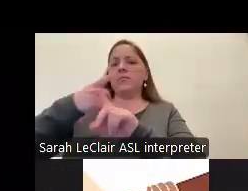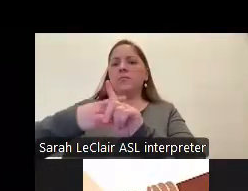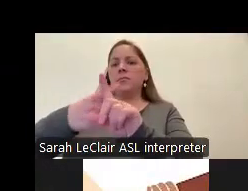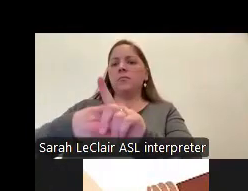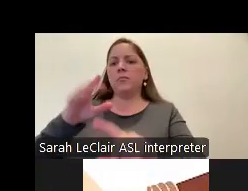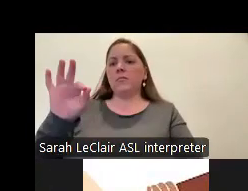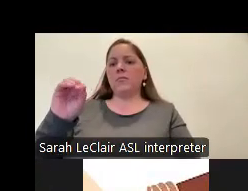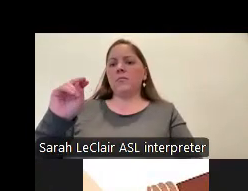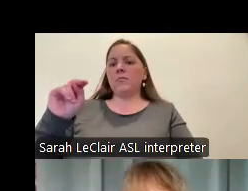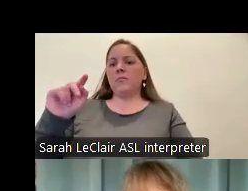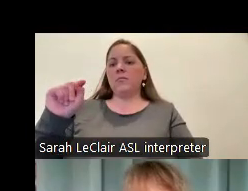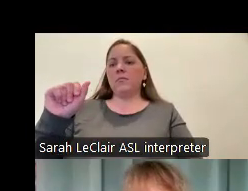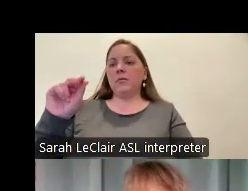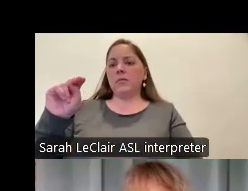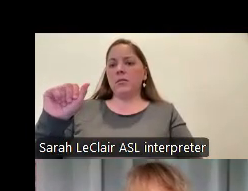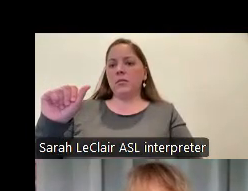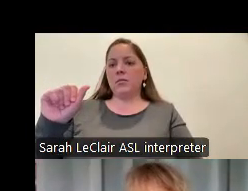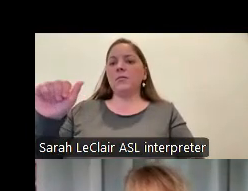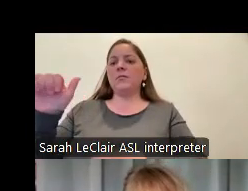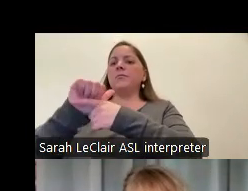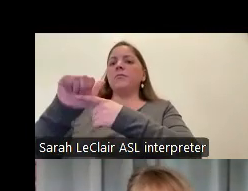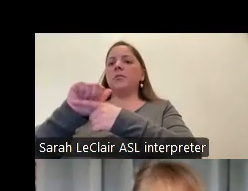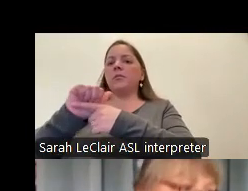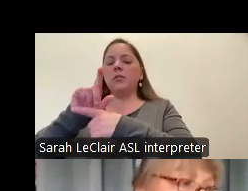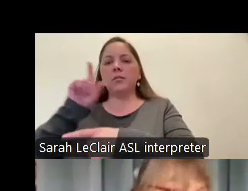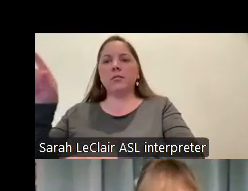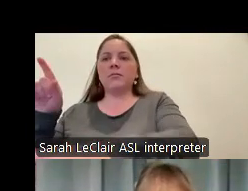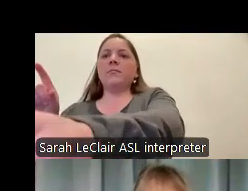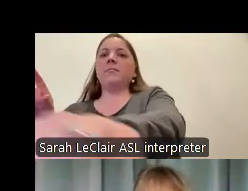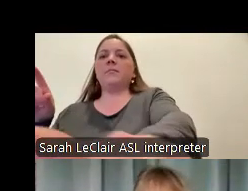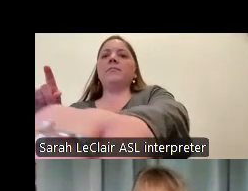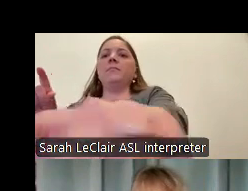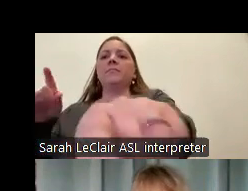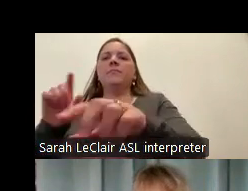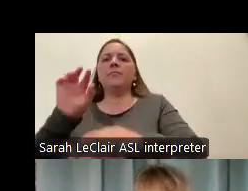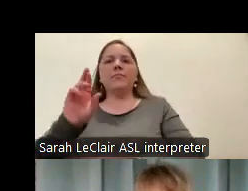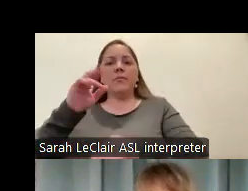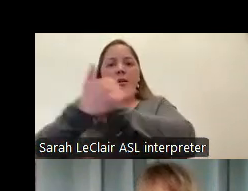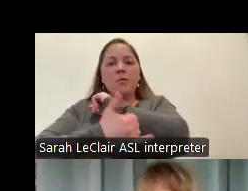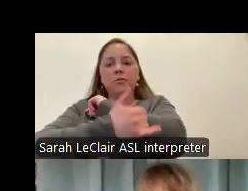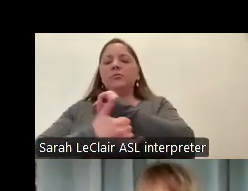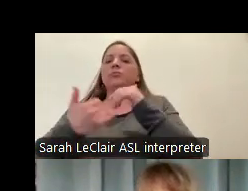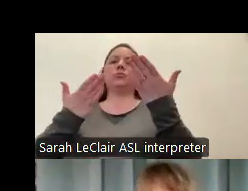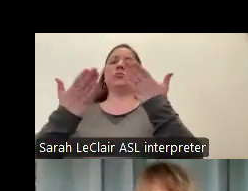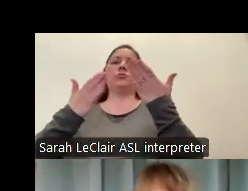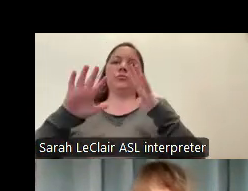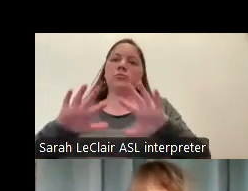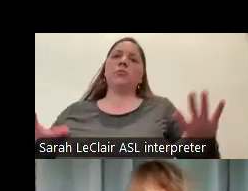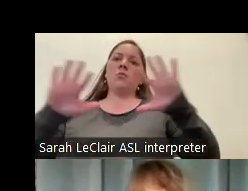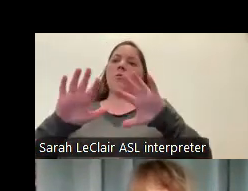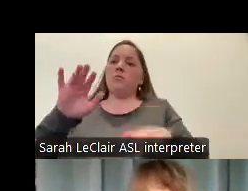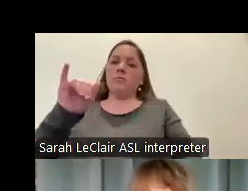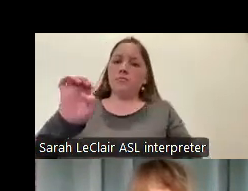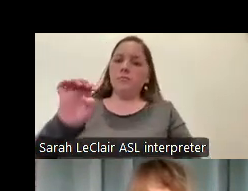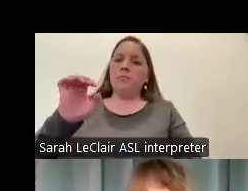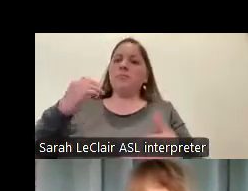We do trainings in Riverside County. We have we service the whole Inland Empire. So we have families